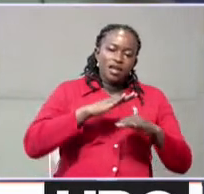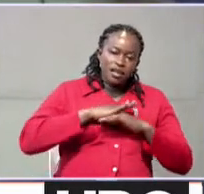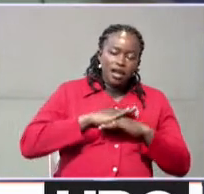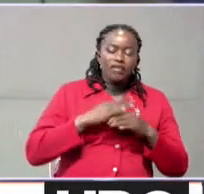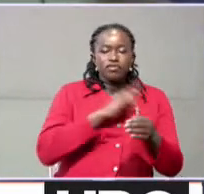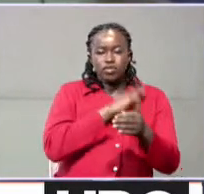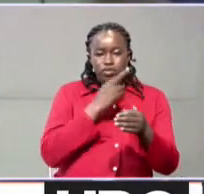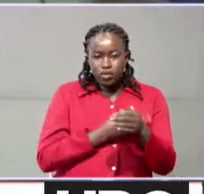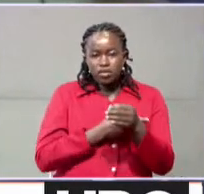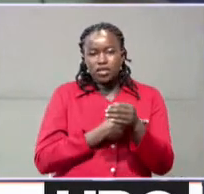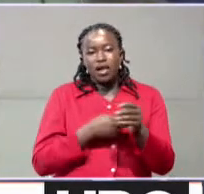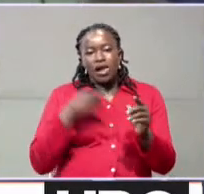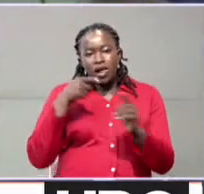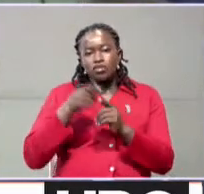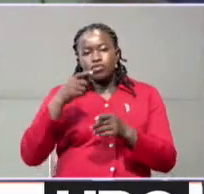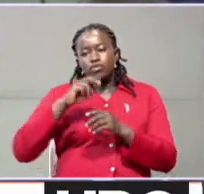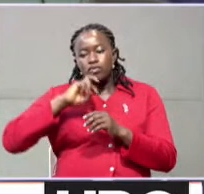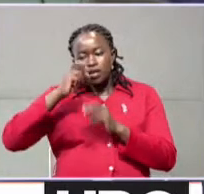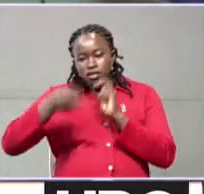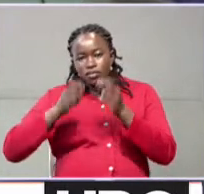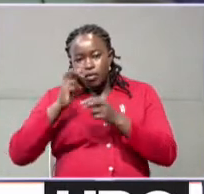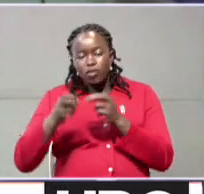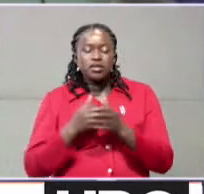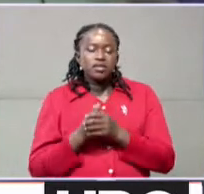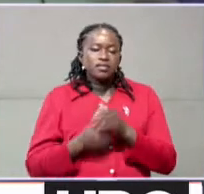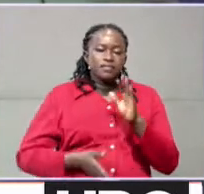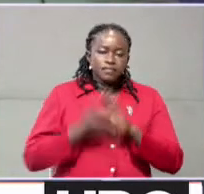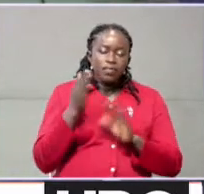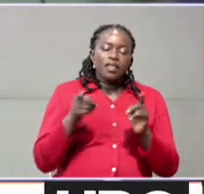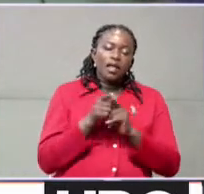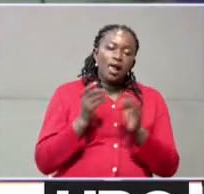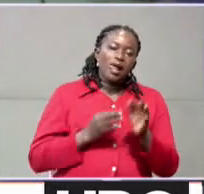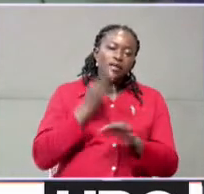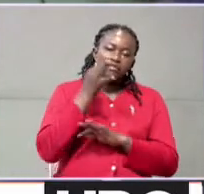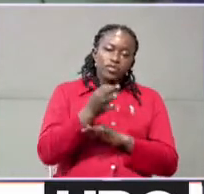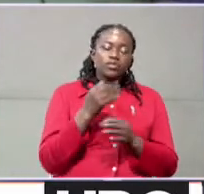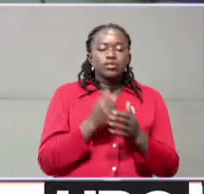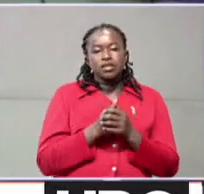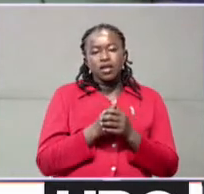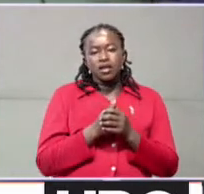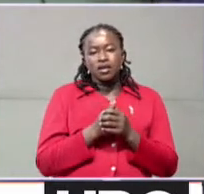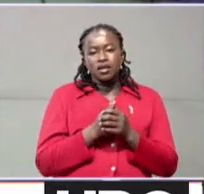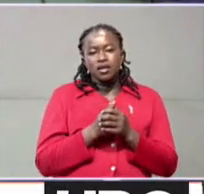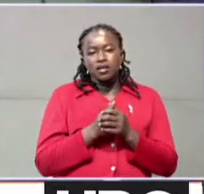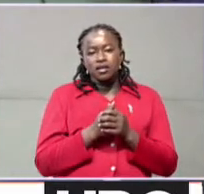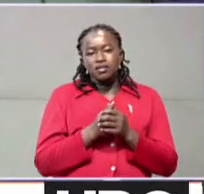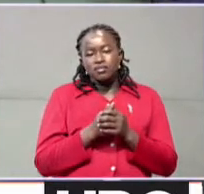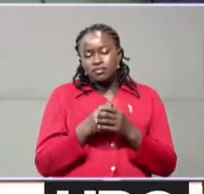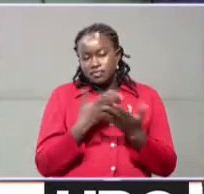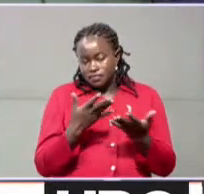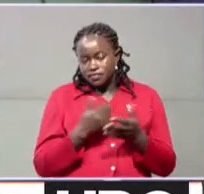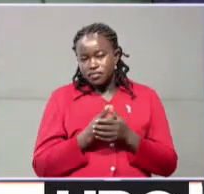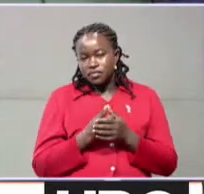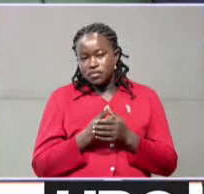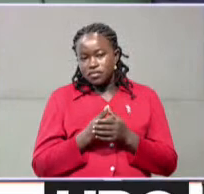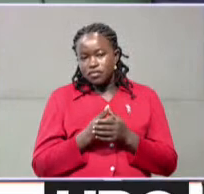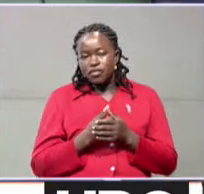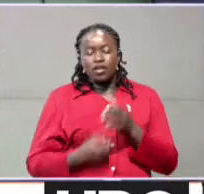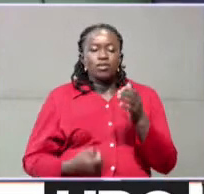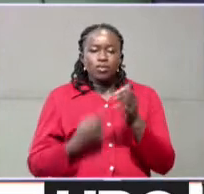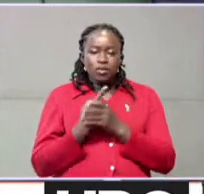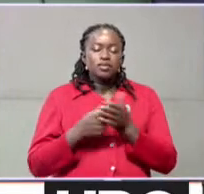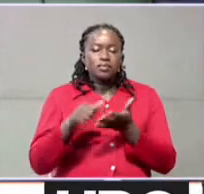resources to respond to the immediate and the future excision exchanges caused by